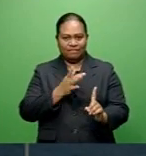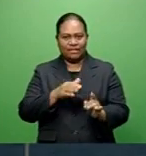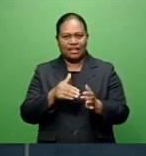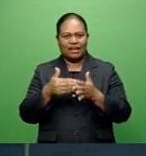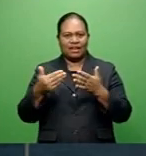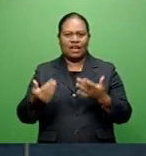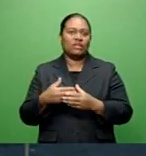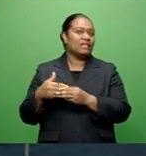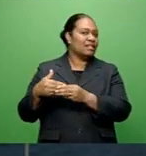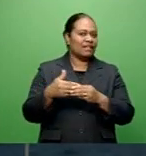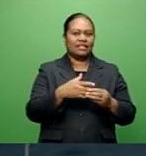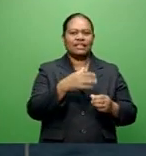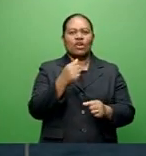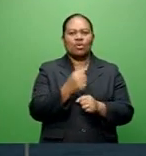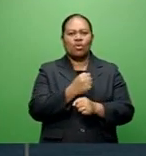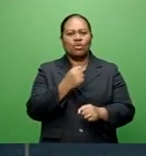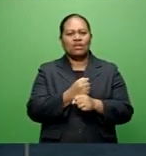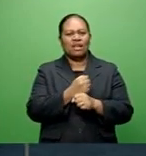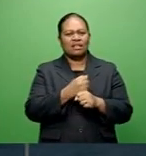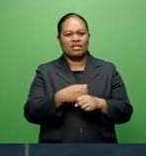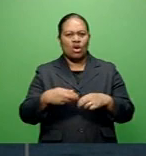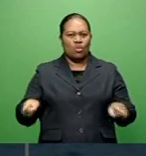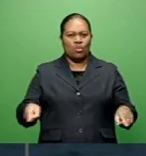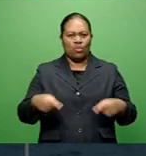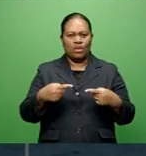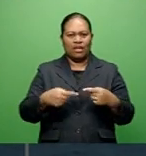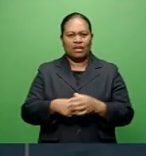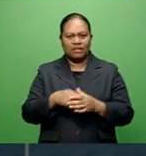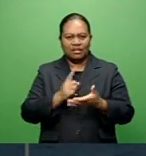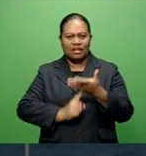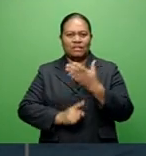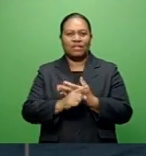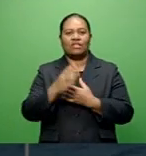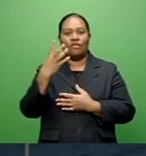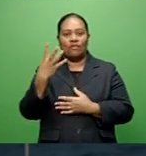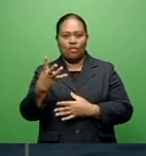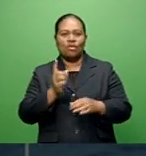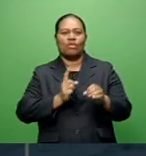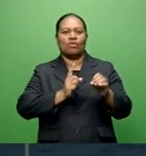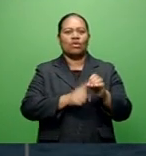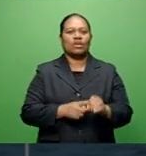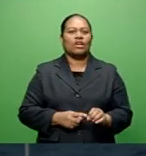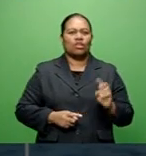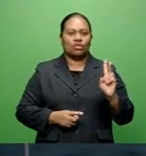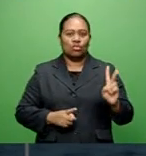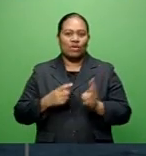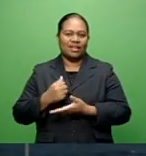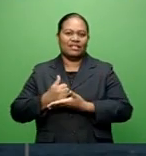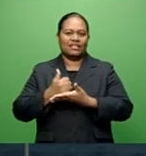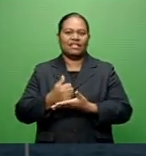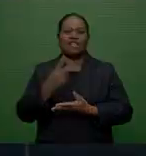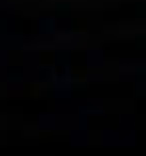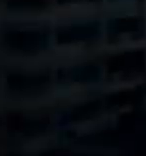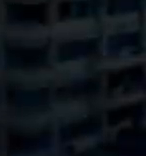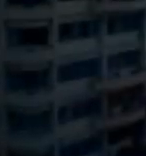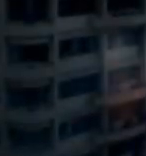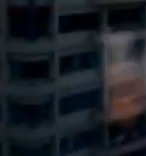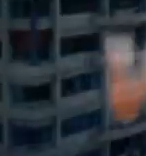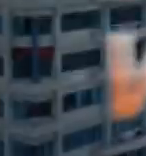the Golden Boot race, played his part in all 4 goals with 2 assists and 2 strikes of his